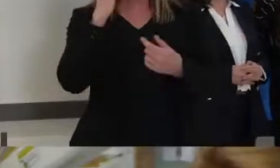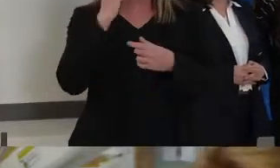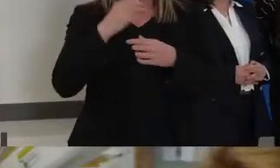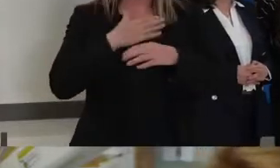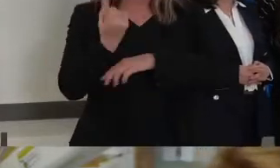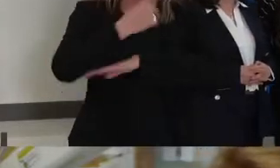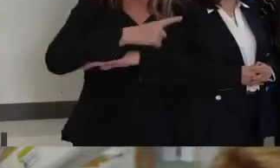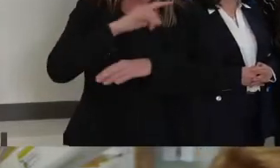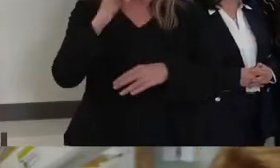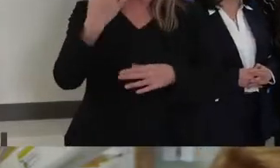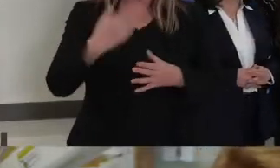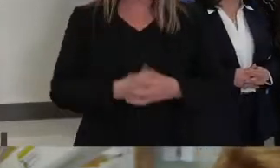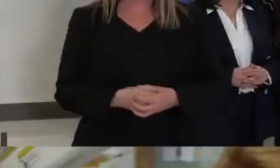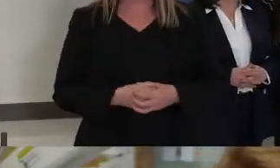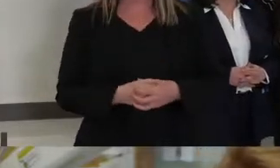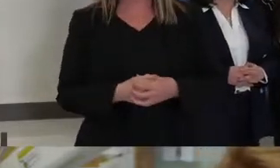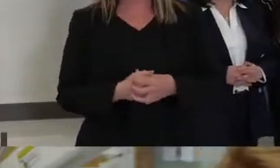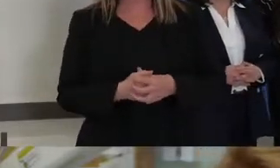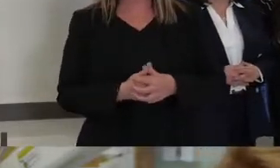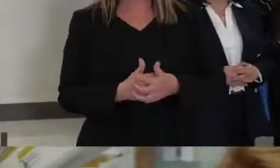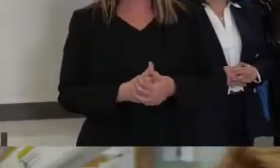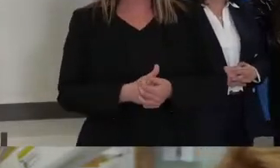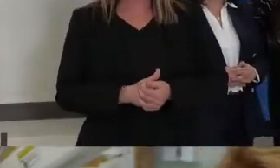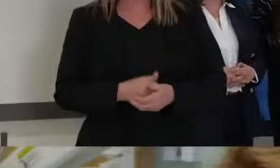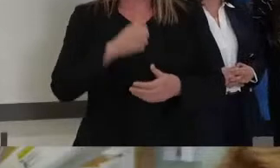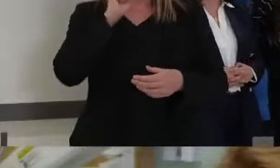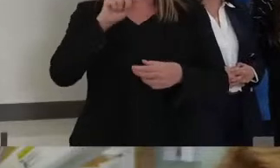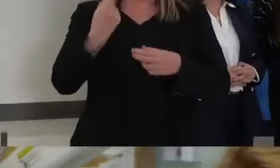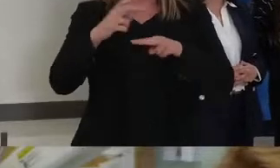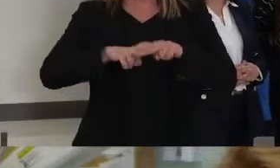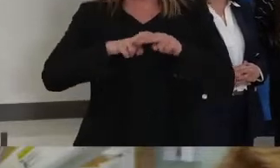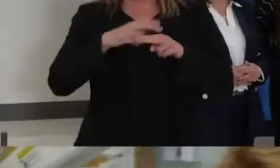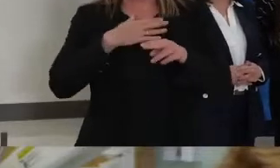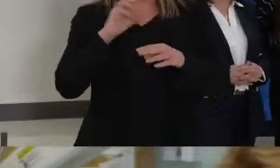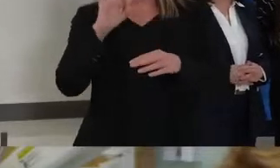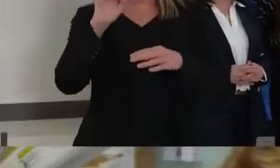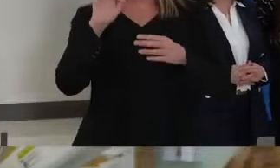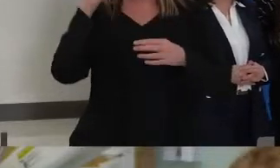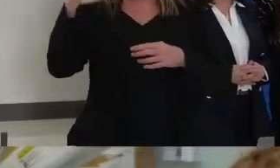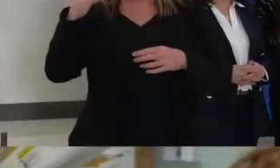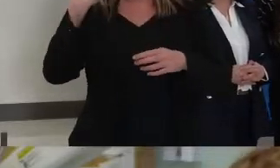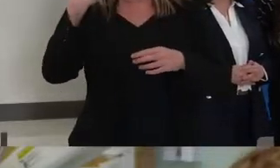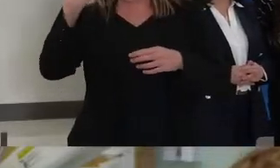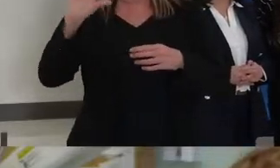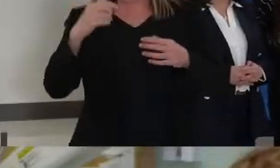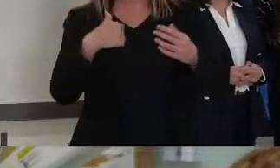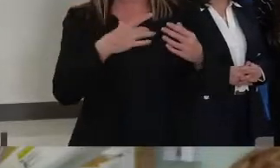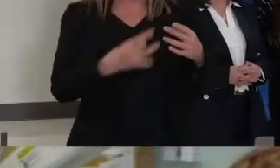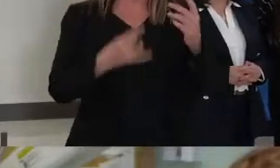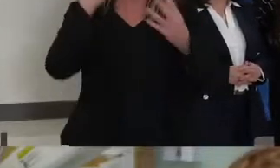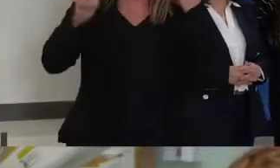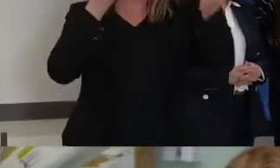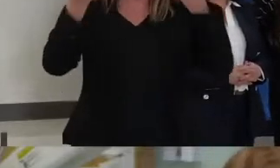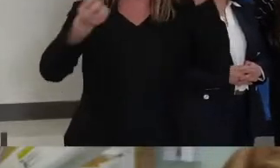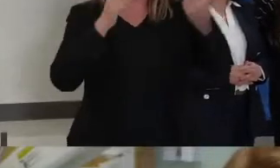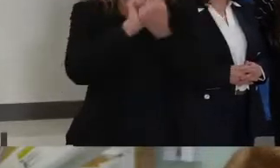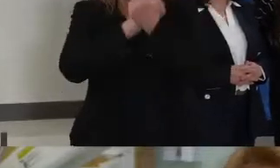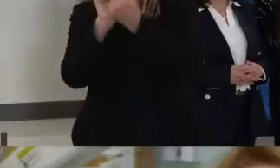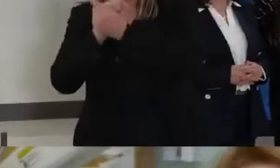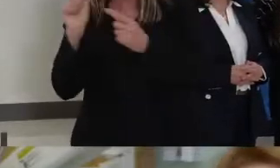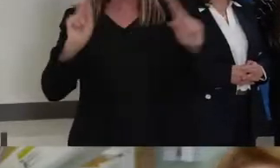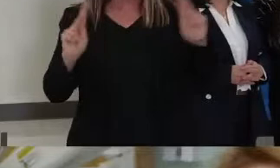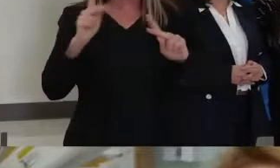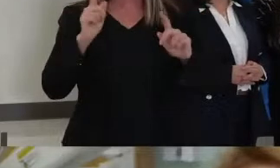job. It's not just sitting in my office up in Sacramento. So I love getting out, love meeting people. Down in